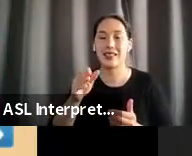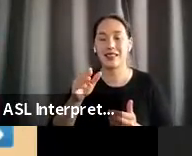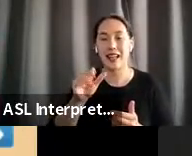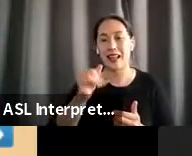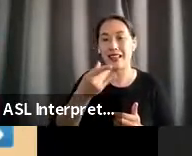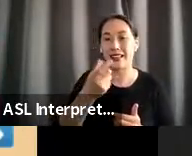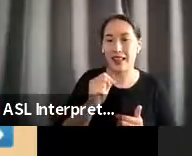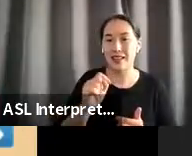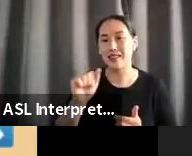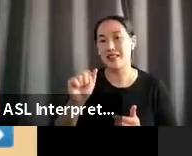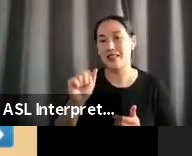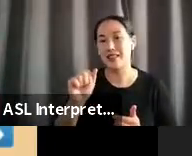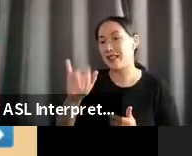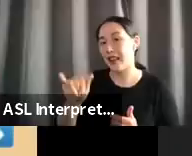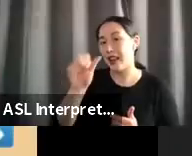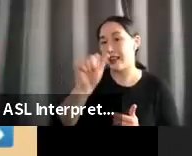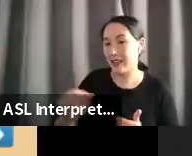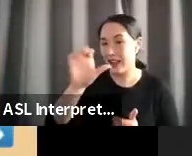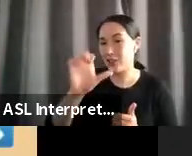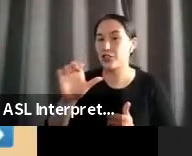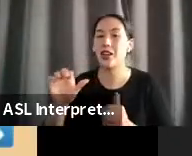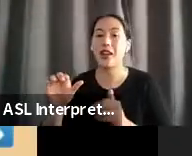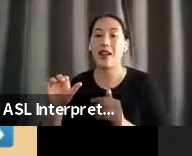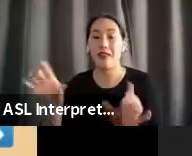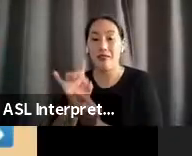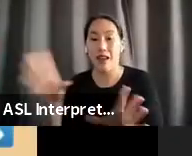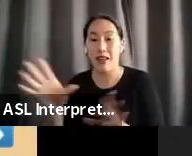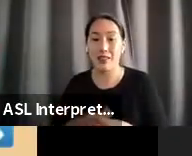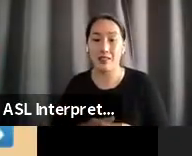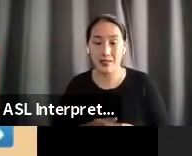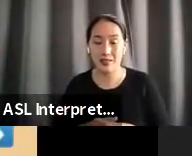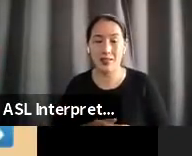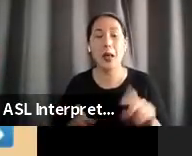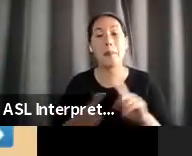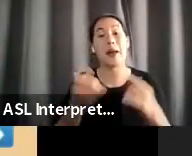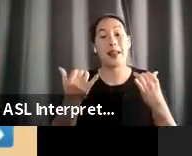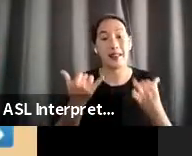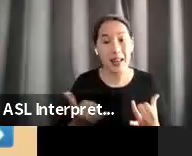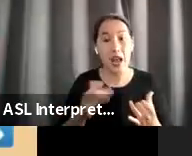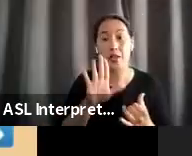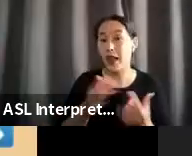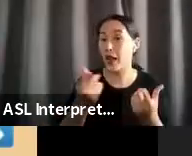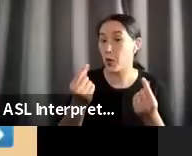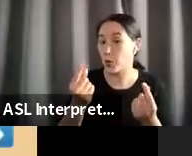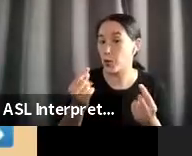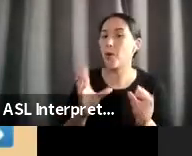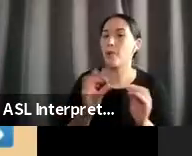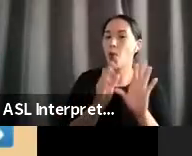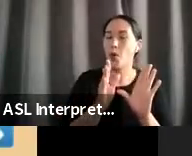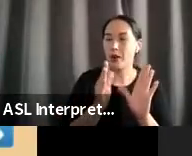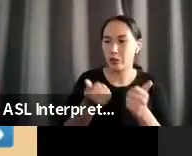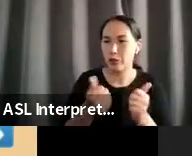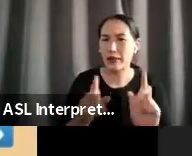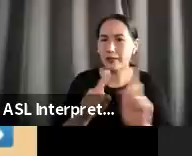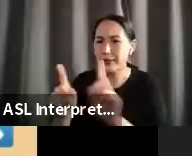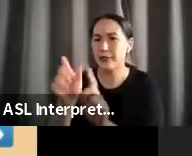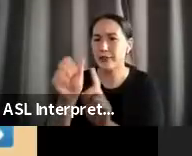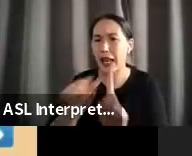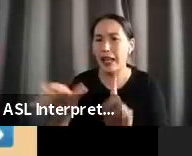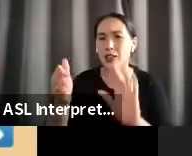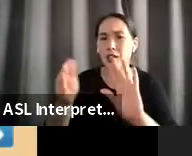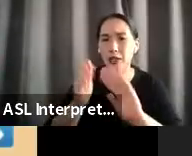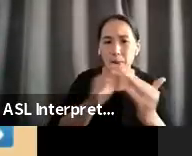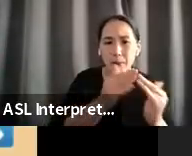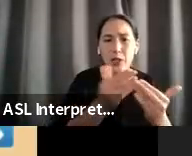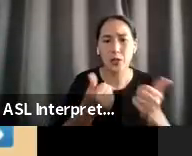as kind of a recognizable moniker, but now it's organizing Asian communities. And one of the things is they talk about, it originally came